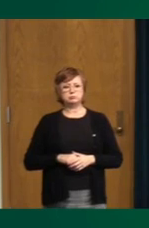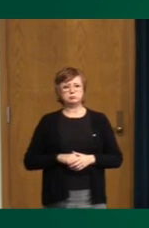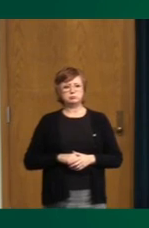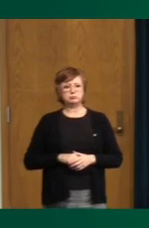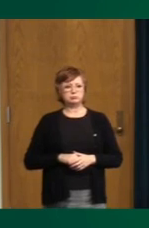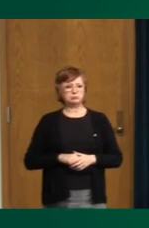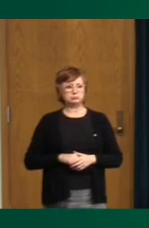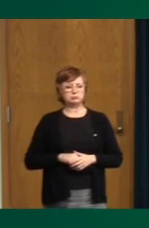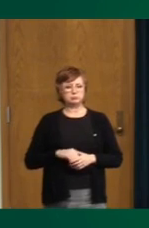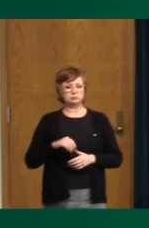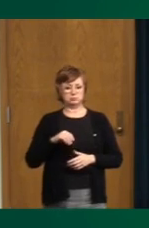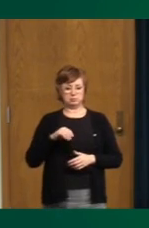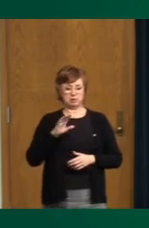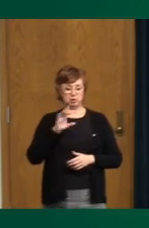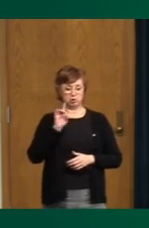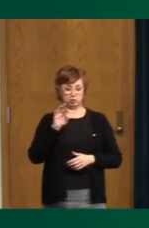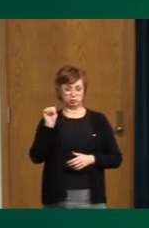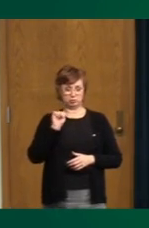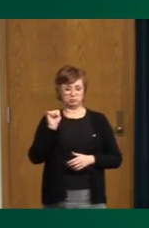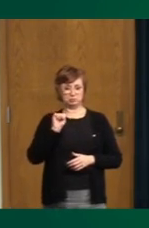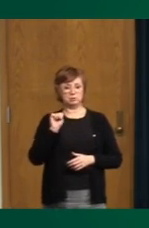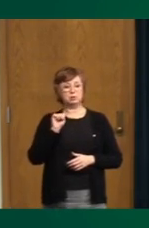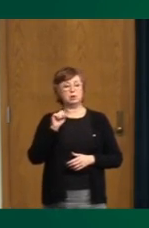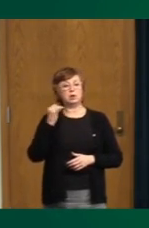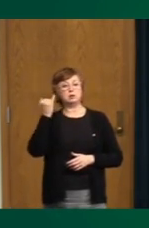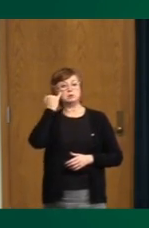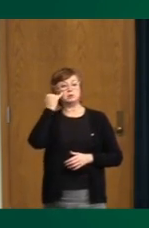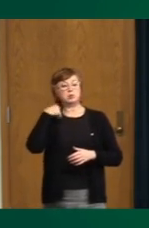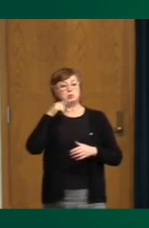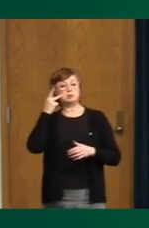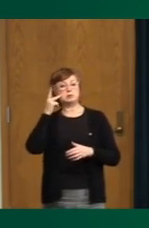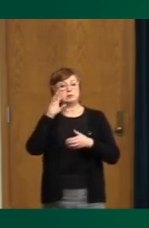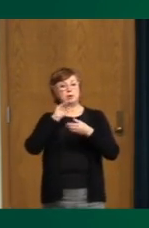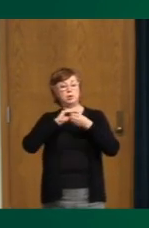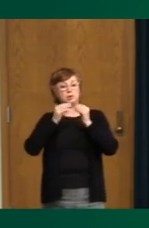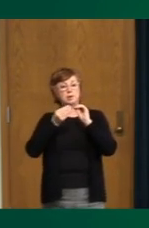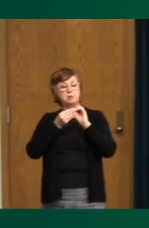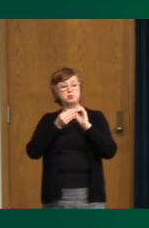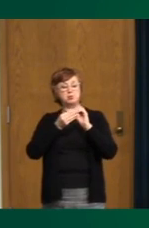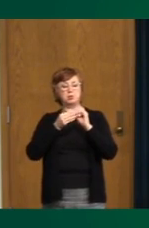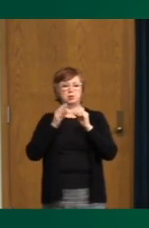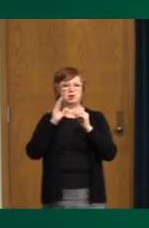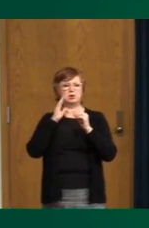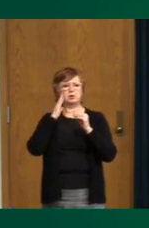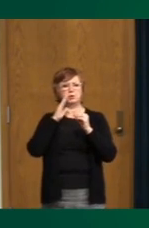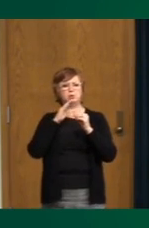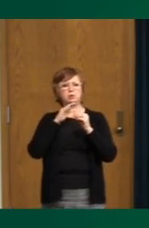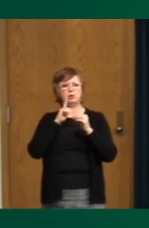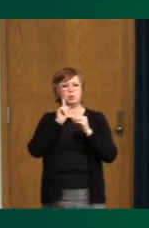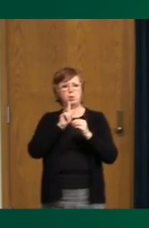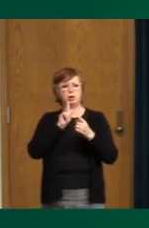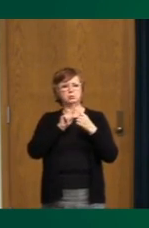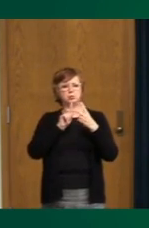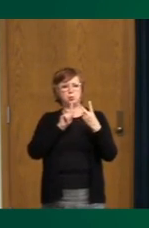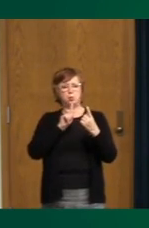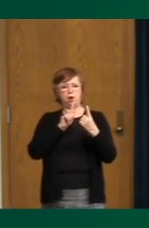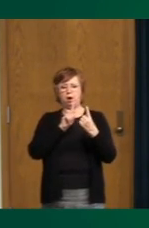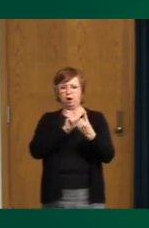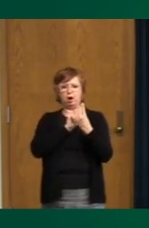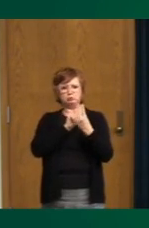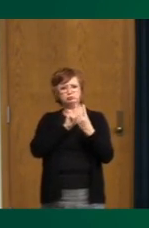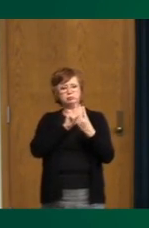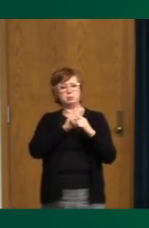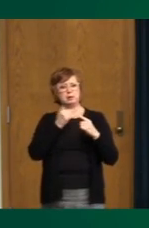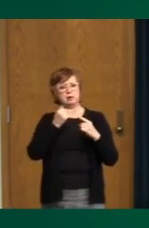actually exactly the concern. And if we look at our effective reproductive number, and I'll be showing that on Thursday, it is around 3 to 4. So